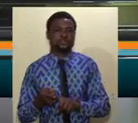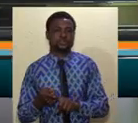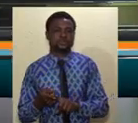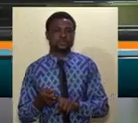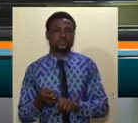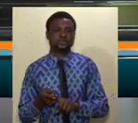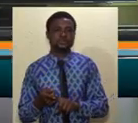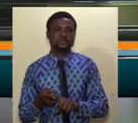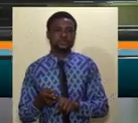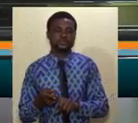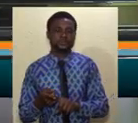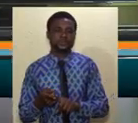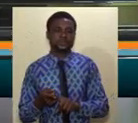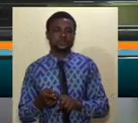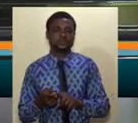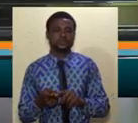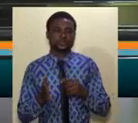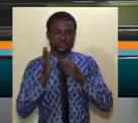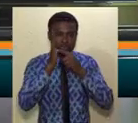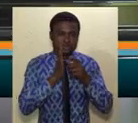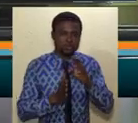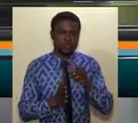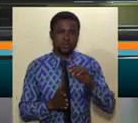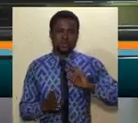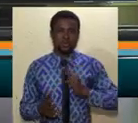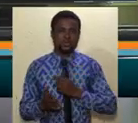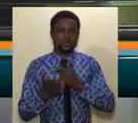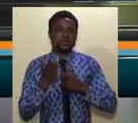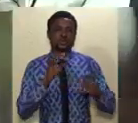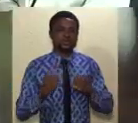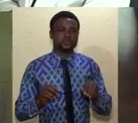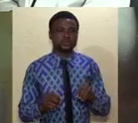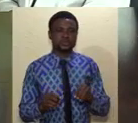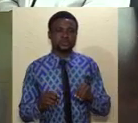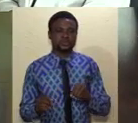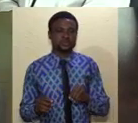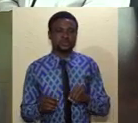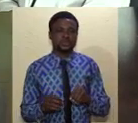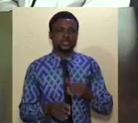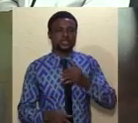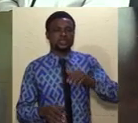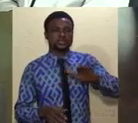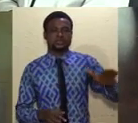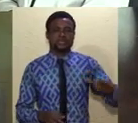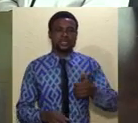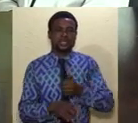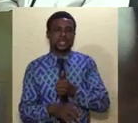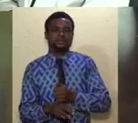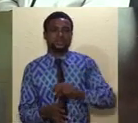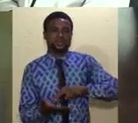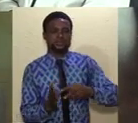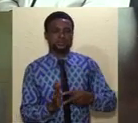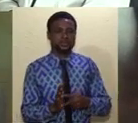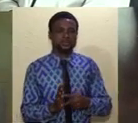into what does child abuse really mean. When we're talking child abuse, I want you to tell our listeners